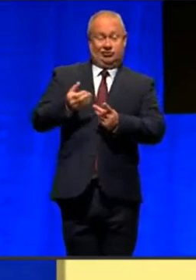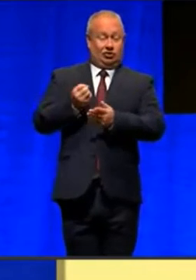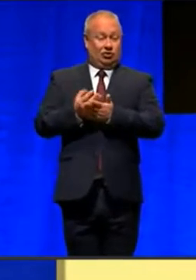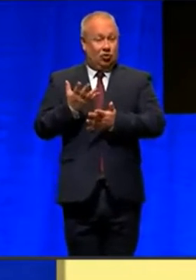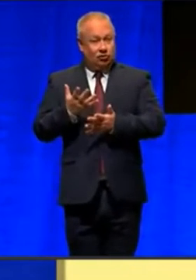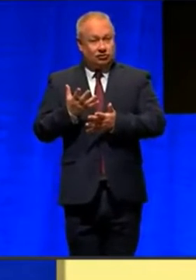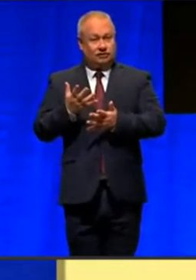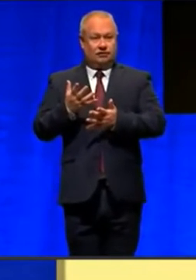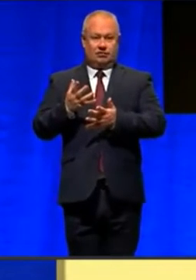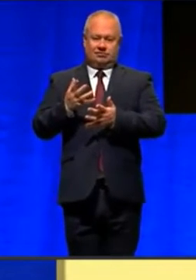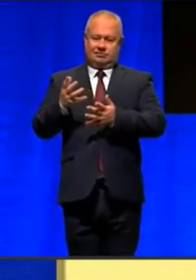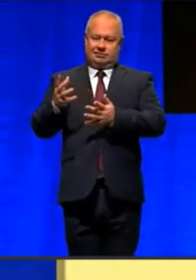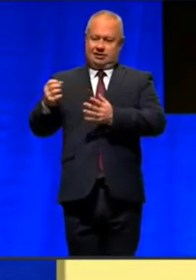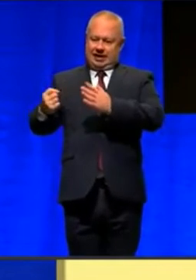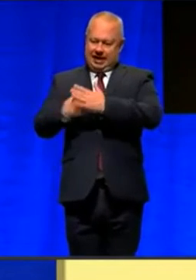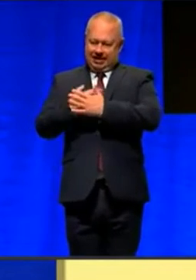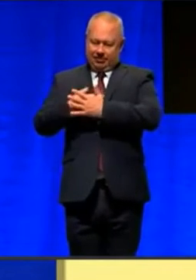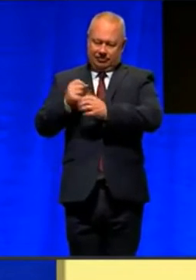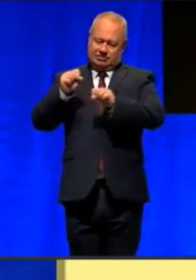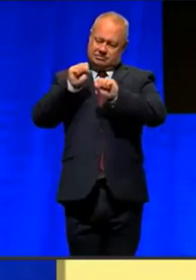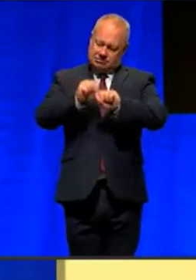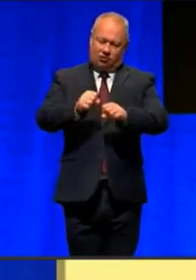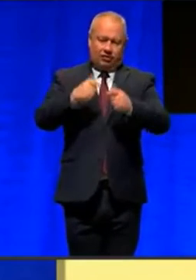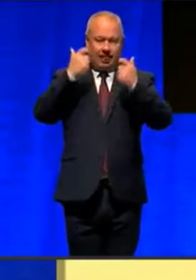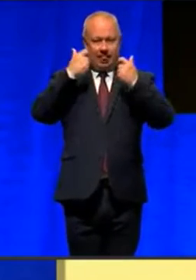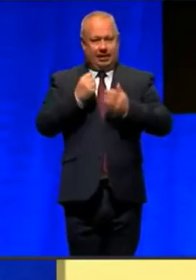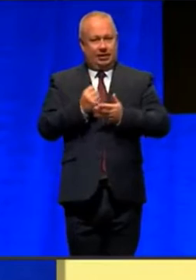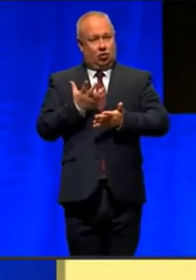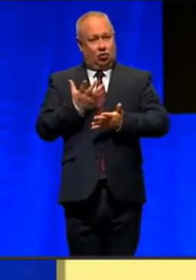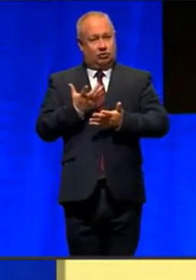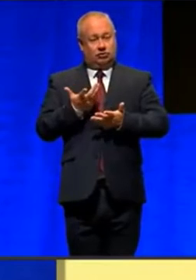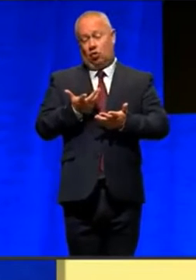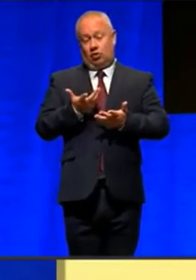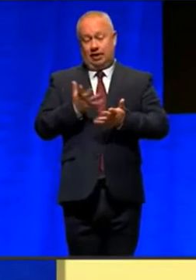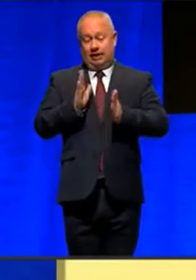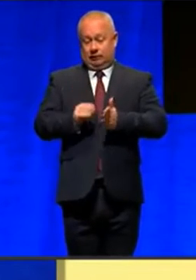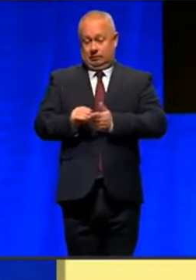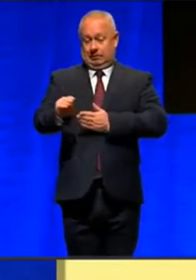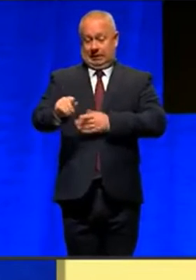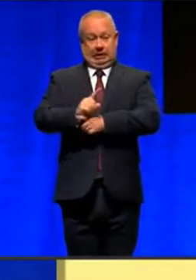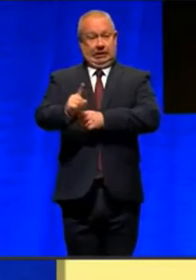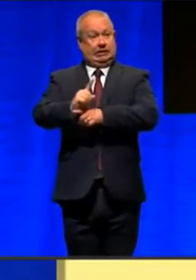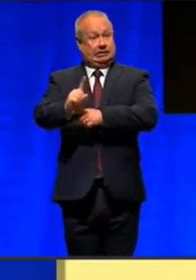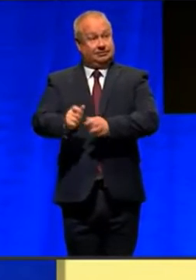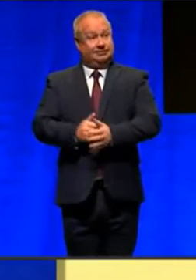and detention estate, or the legal costs and the costs of other compensation that the Home Office might have to pay.